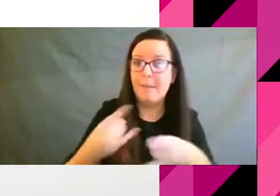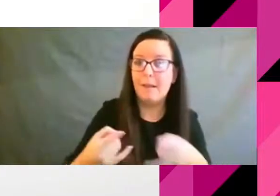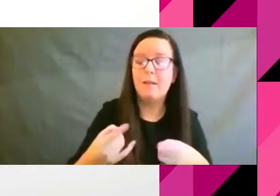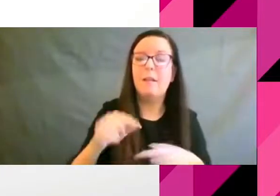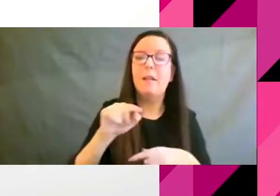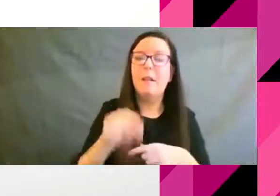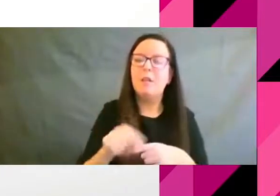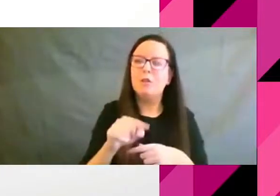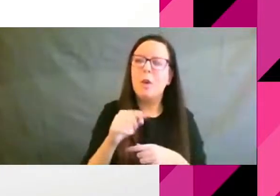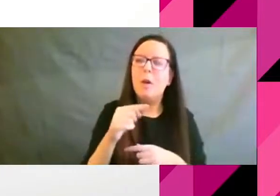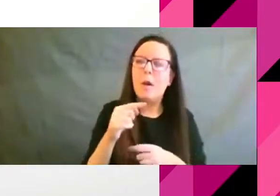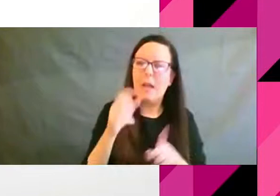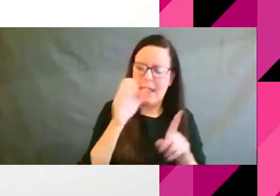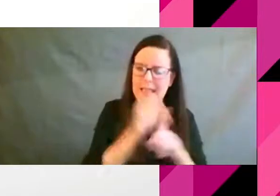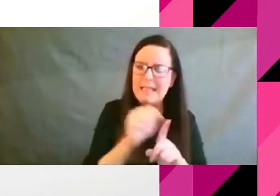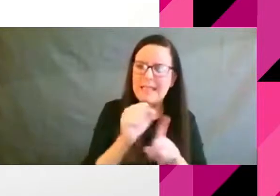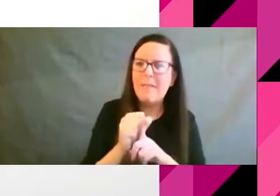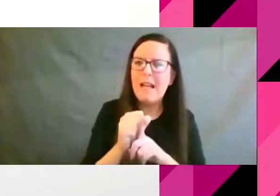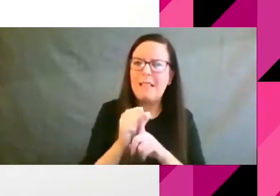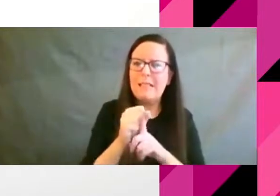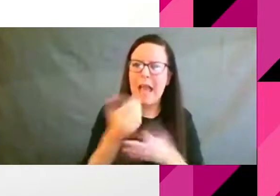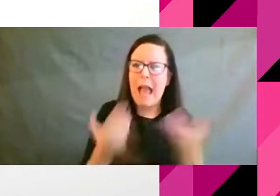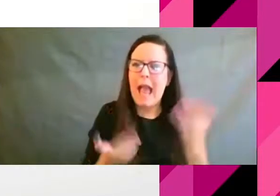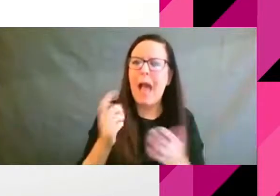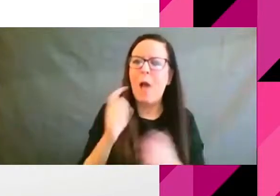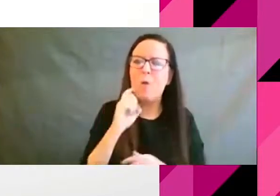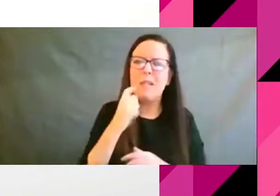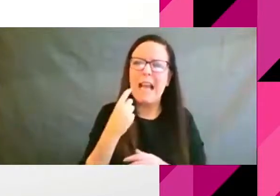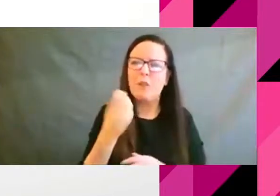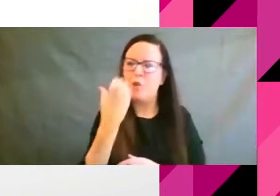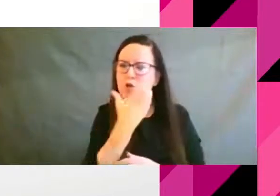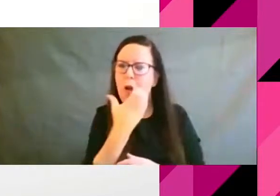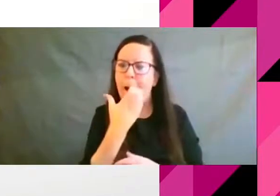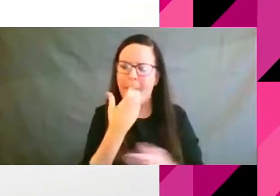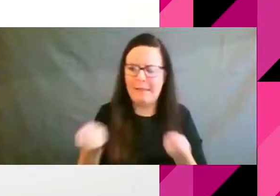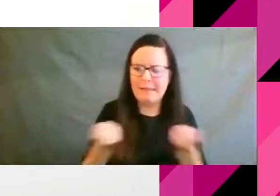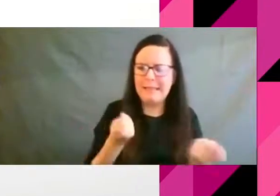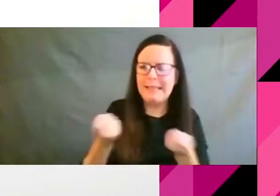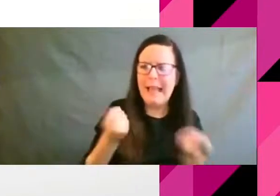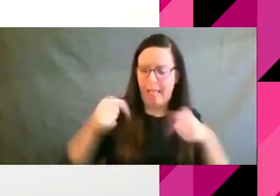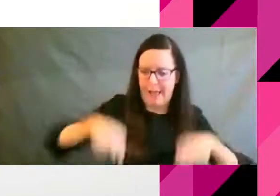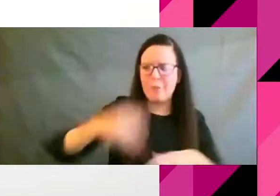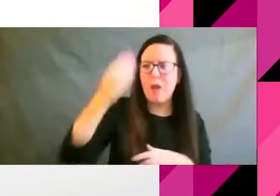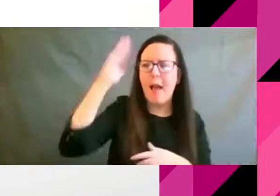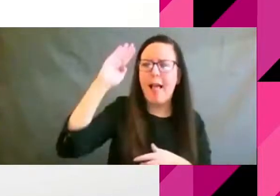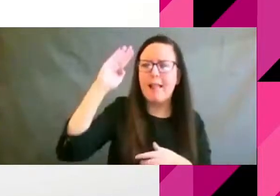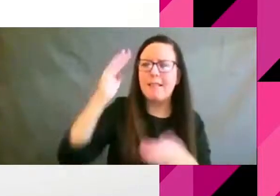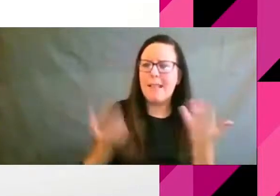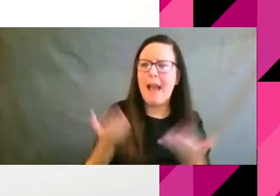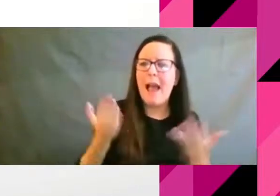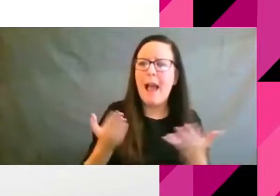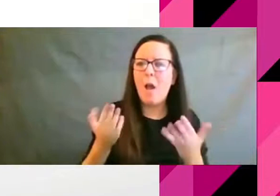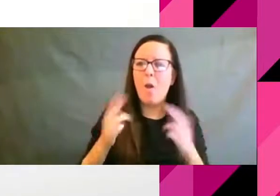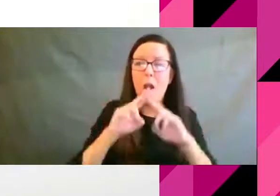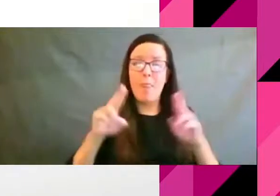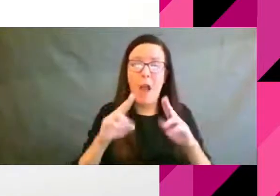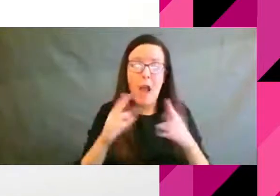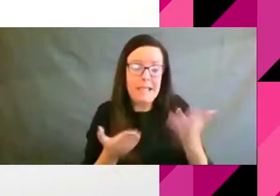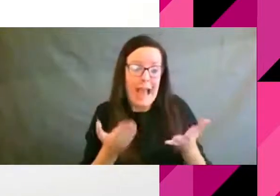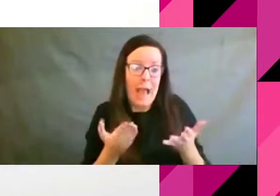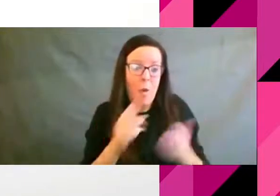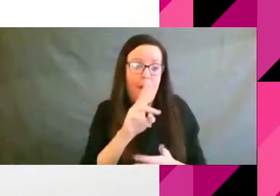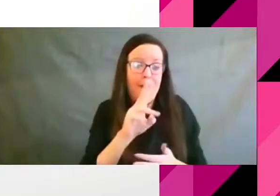have the potential to transform the manner in which sexual crime is dealt with in Ireland, not only the treatment of victims within the justice